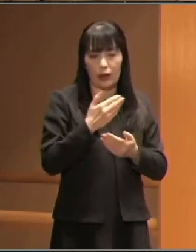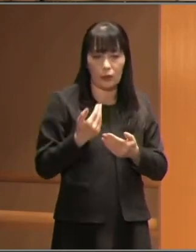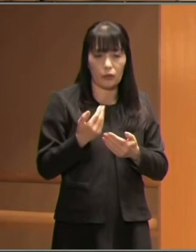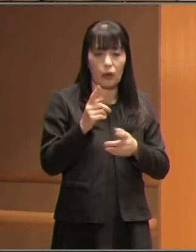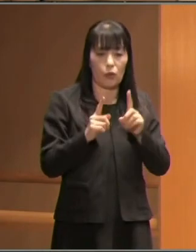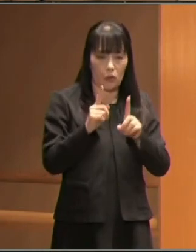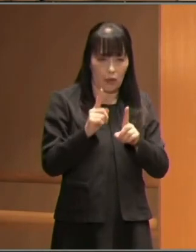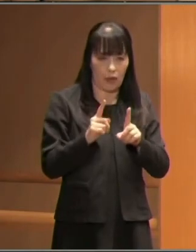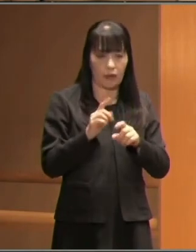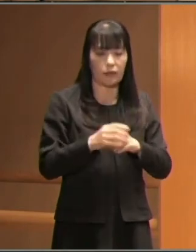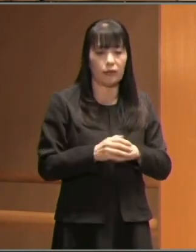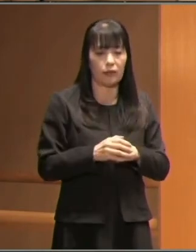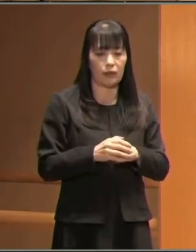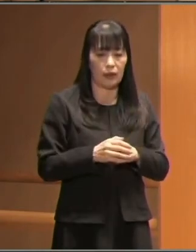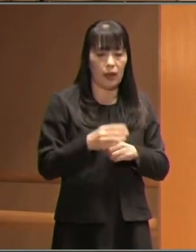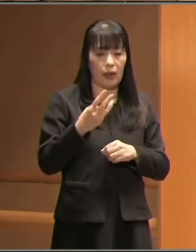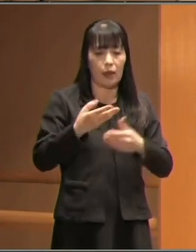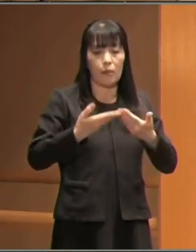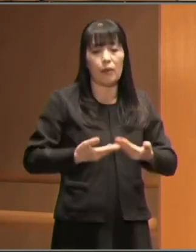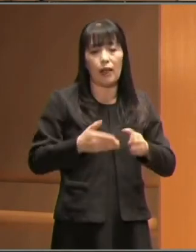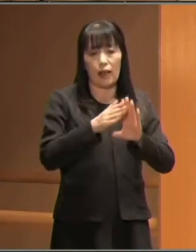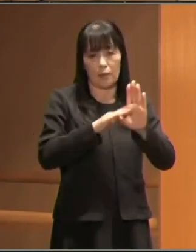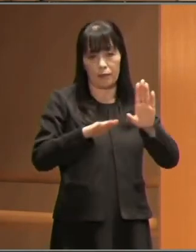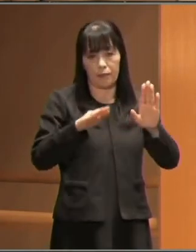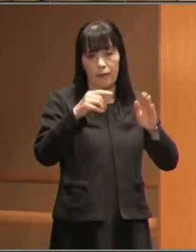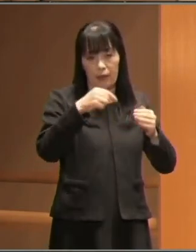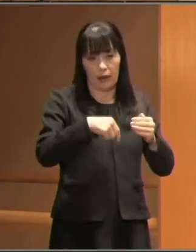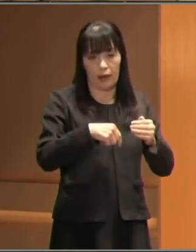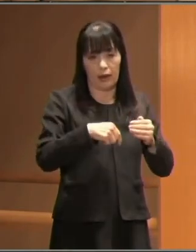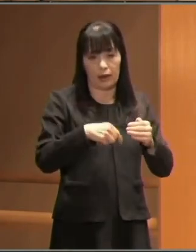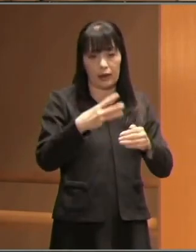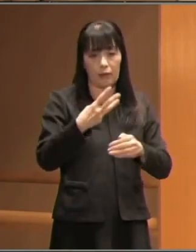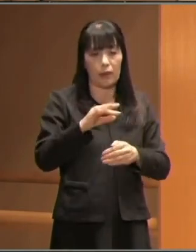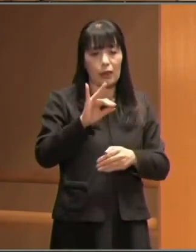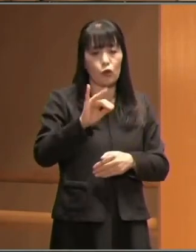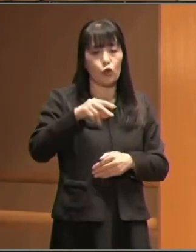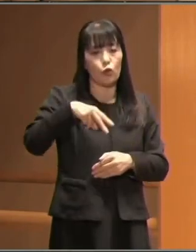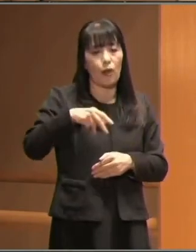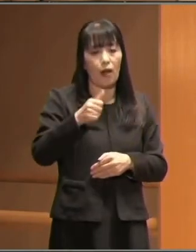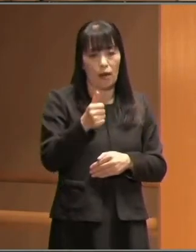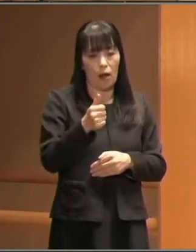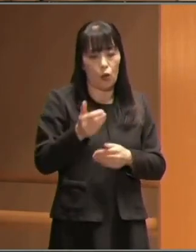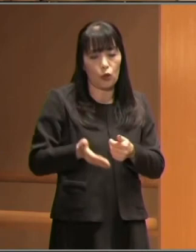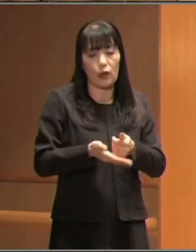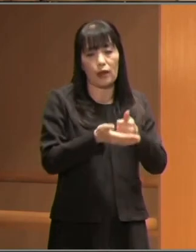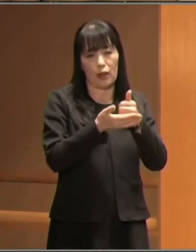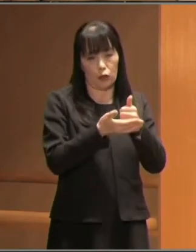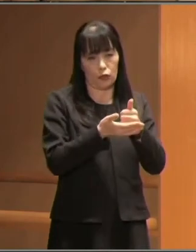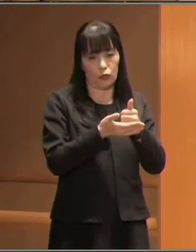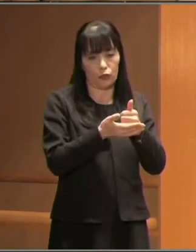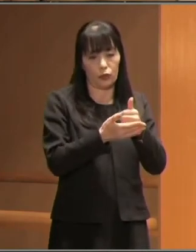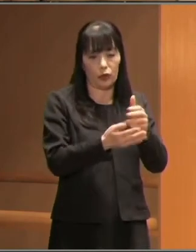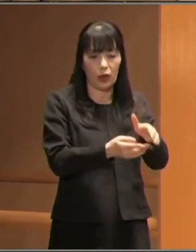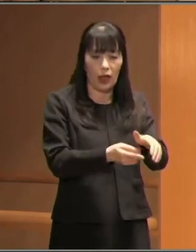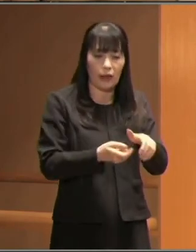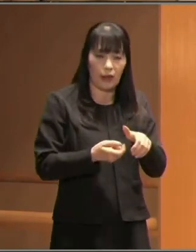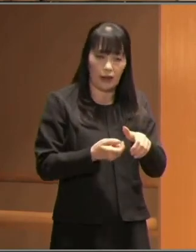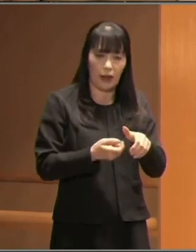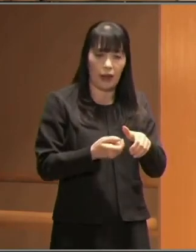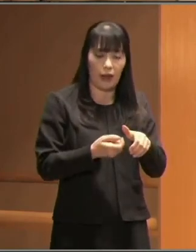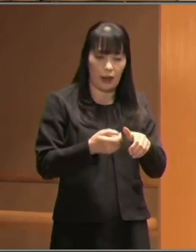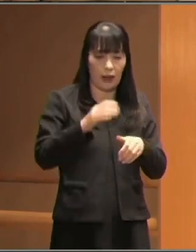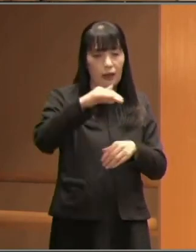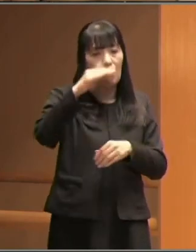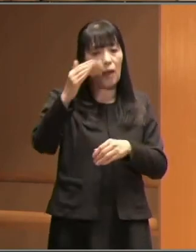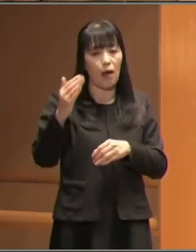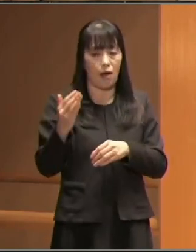raw ingredients stably. Then we found out that in Mie Prefecture, there is a farmer,